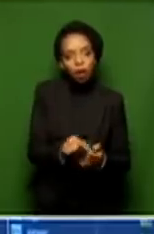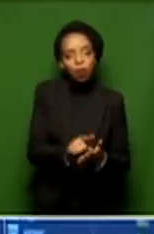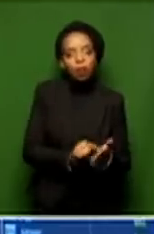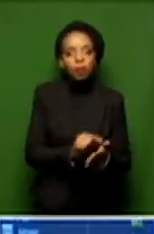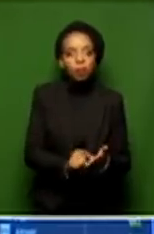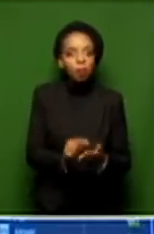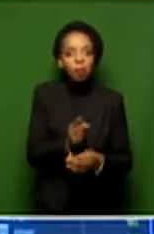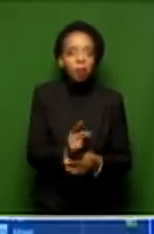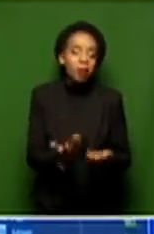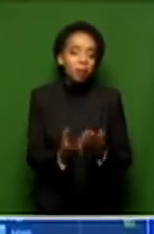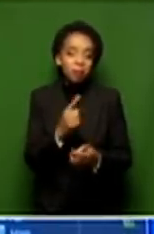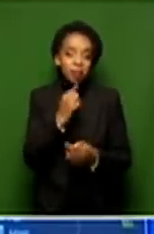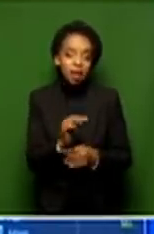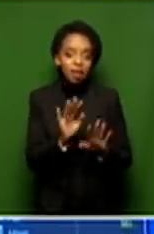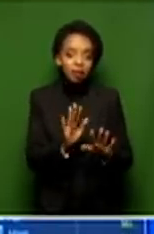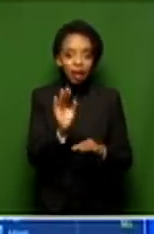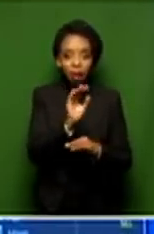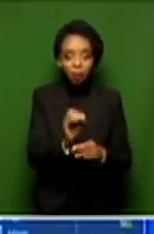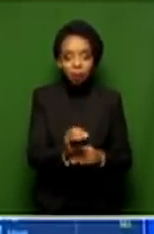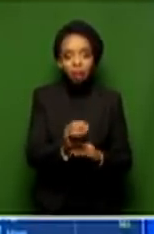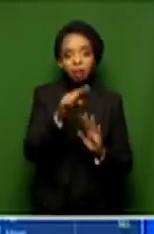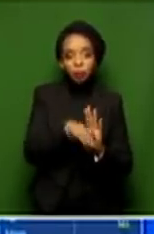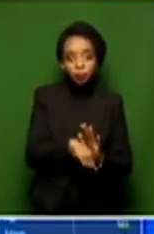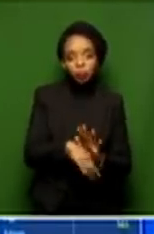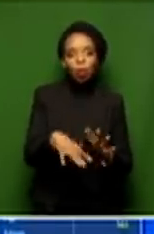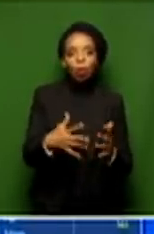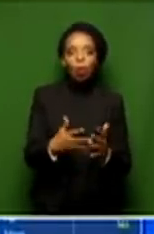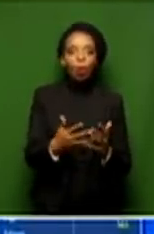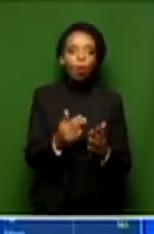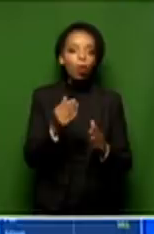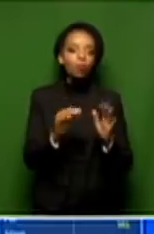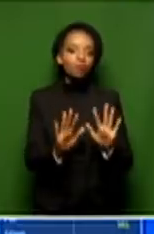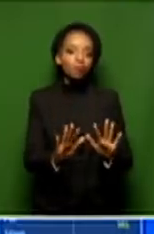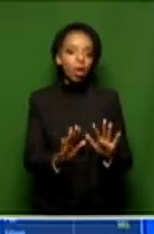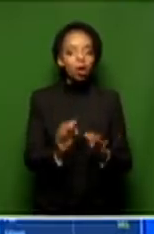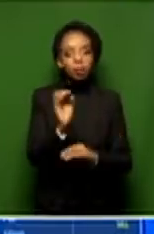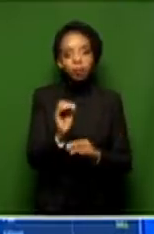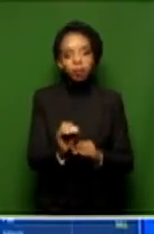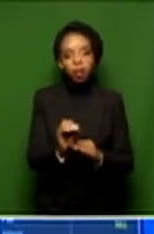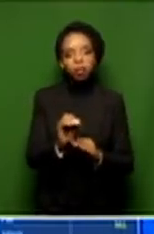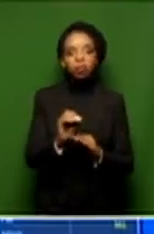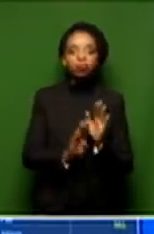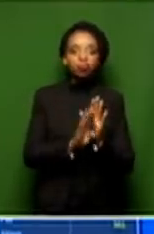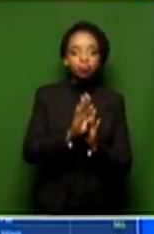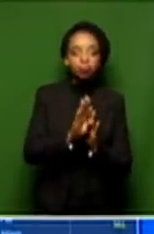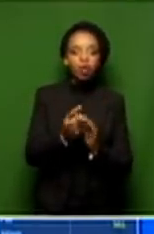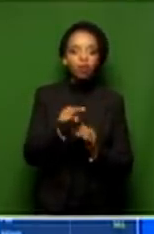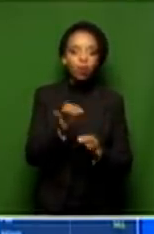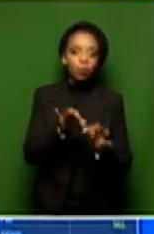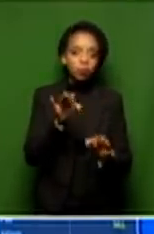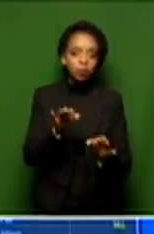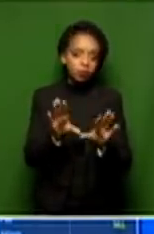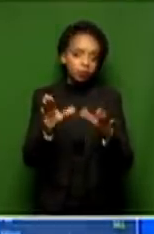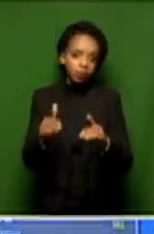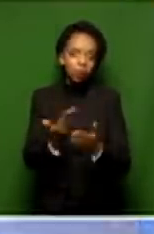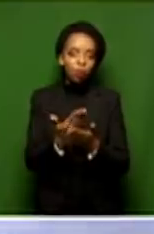say, 10% or 15% drop for a particular party in a cluster, we then say it's likely that there's going to be a